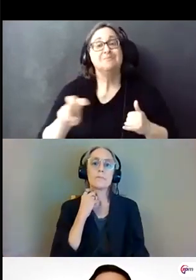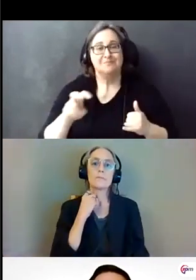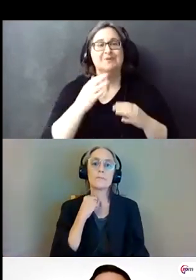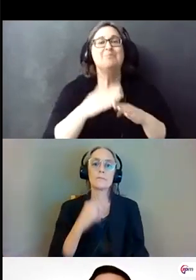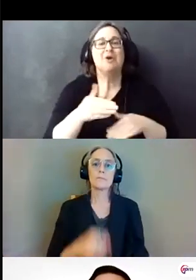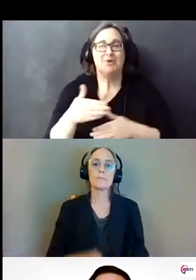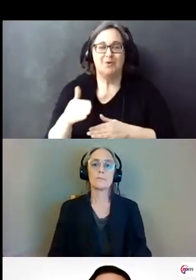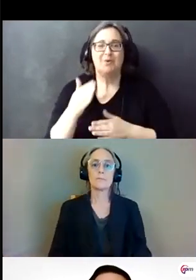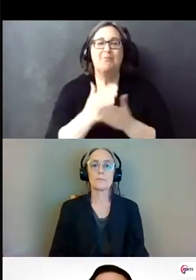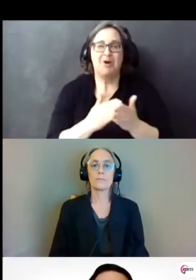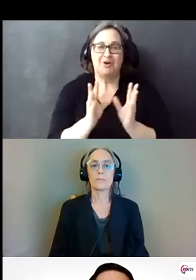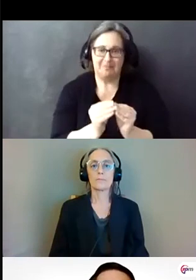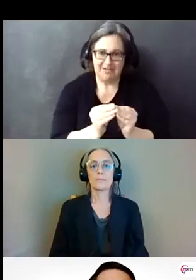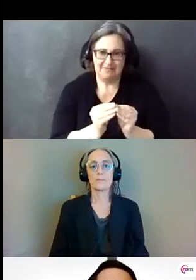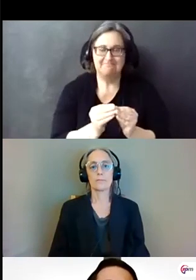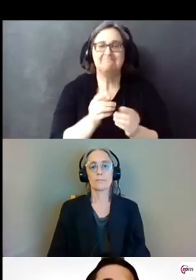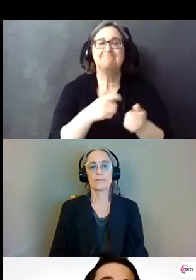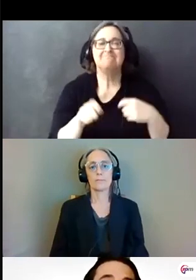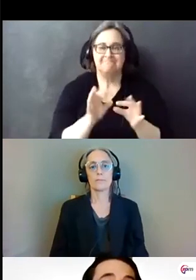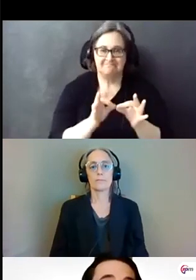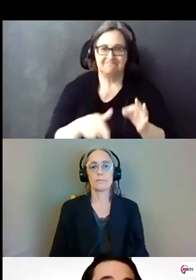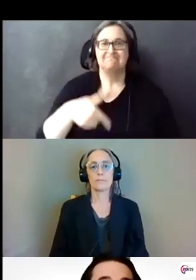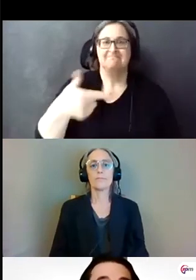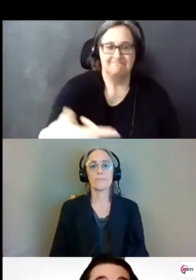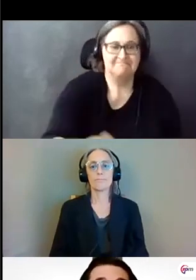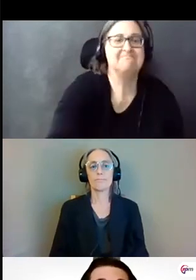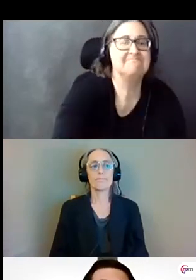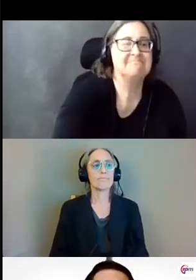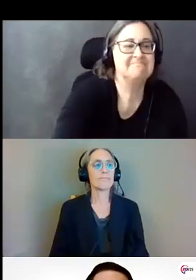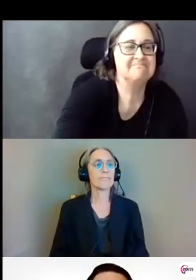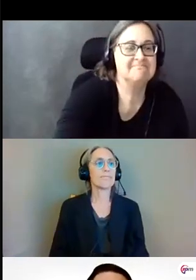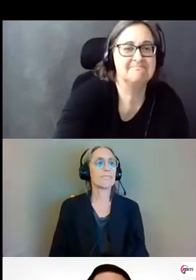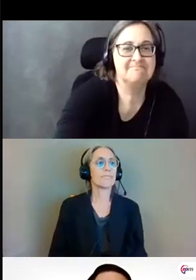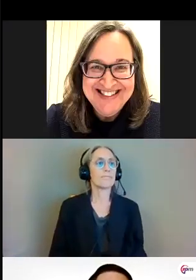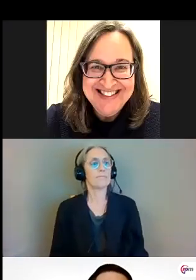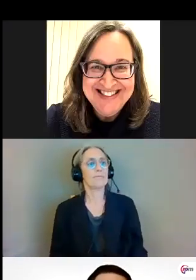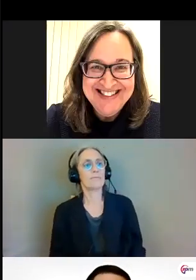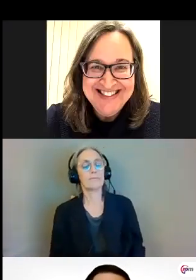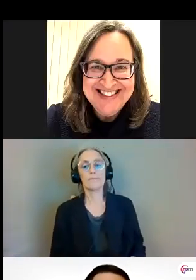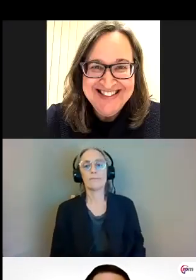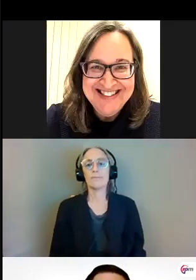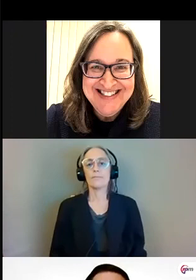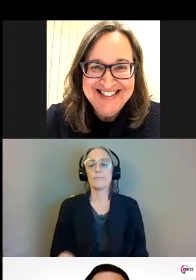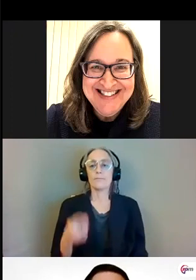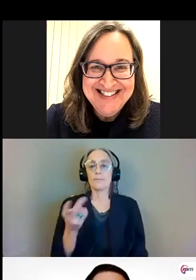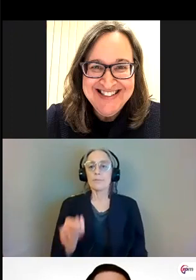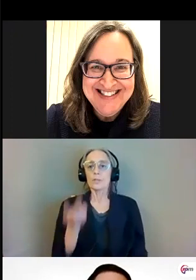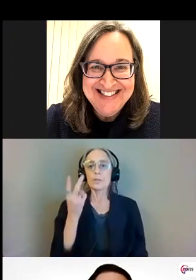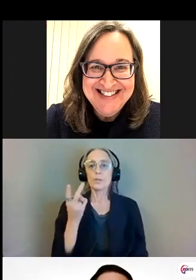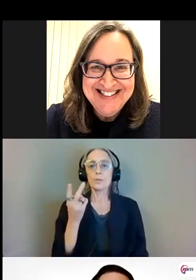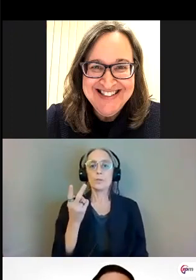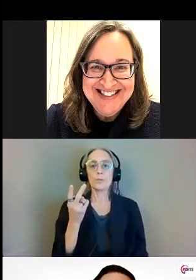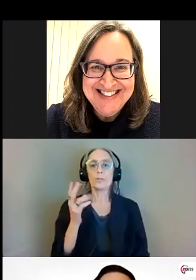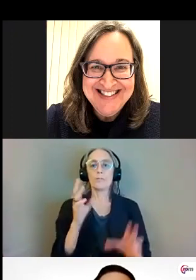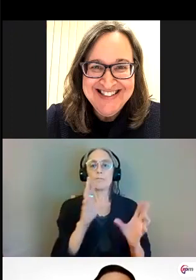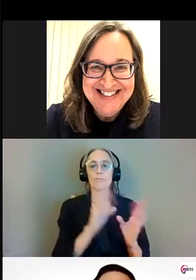breakout room portion of the meeting. So how this will work is we're going to have 2 separate sessions for the breakout